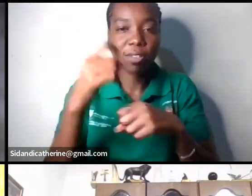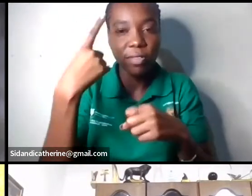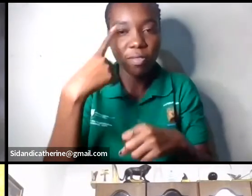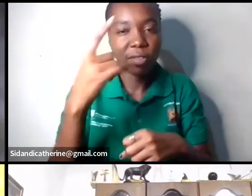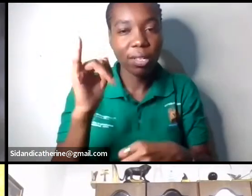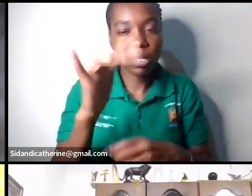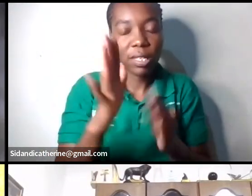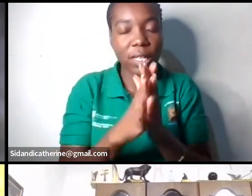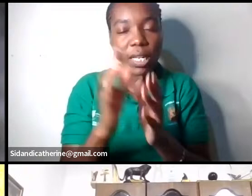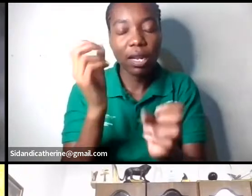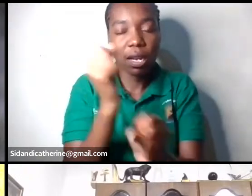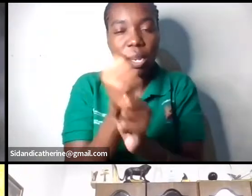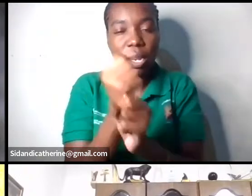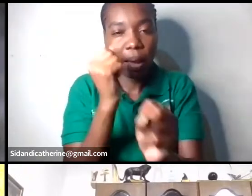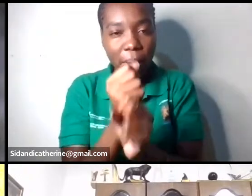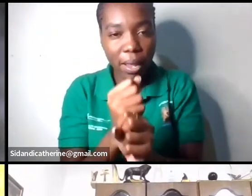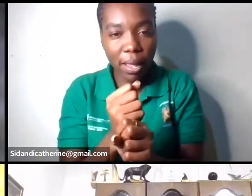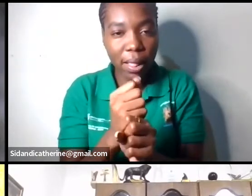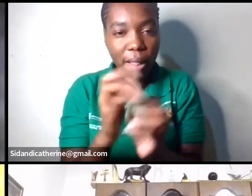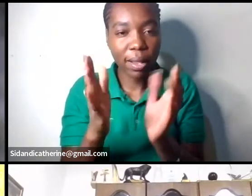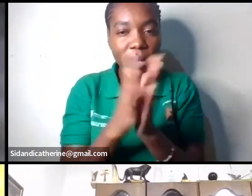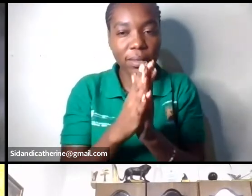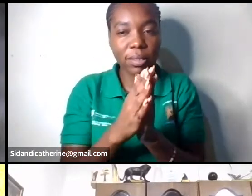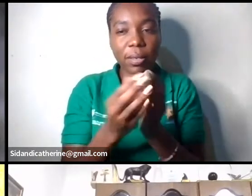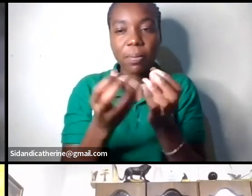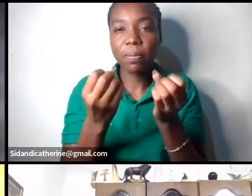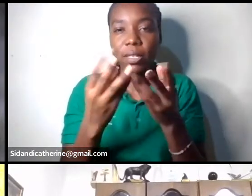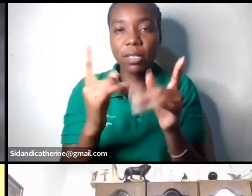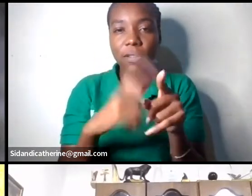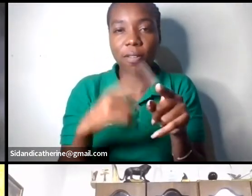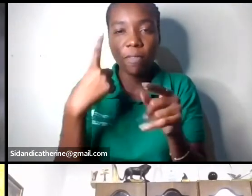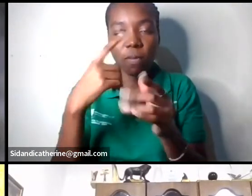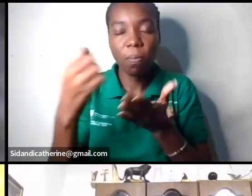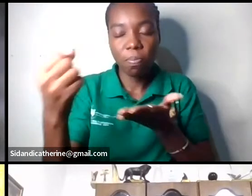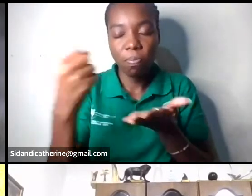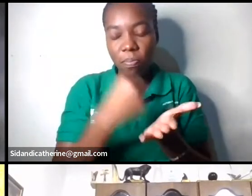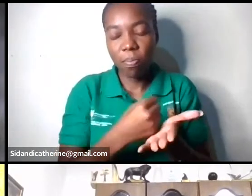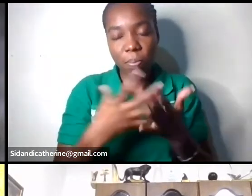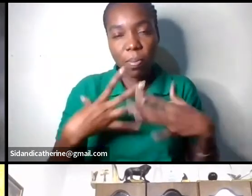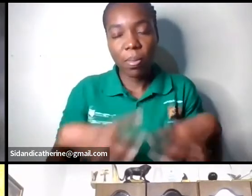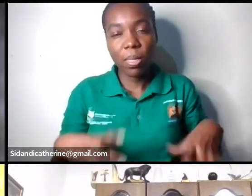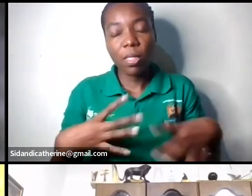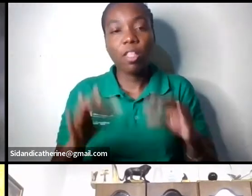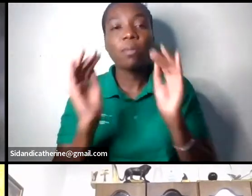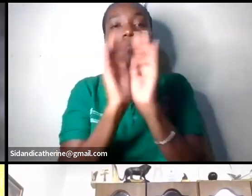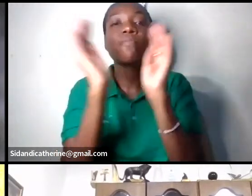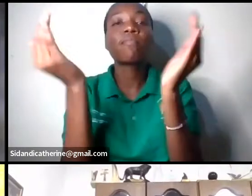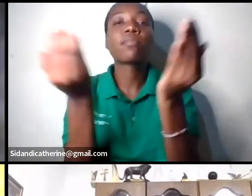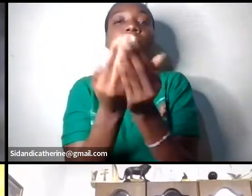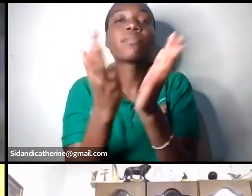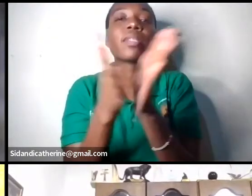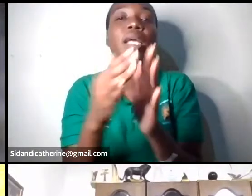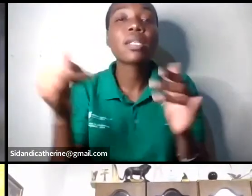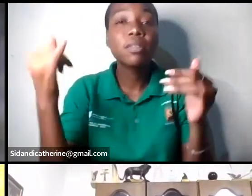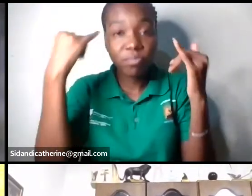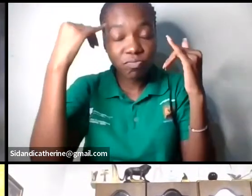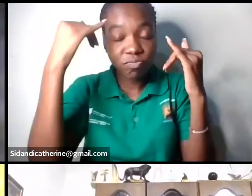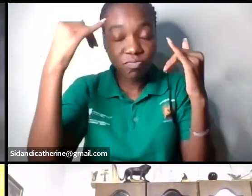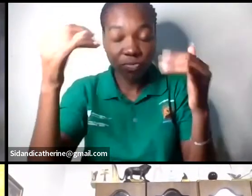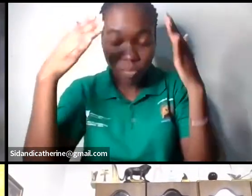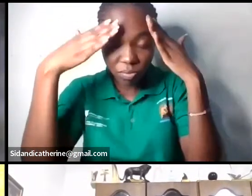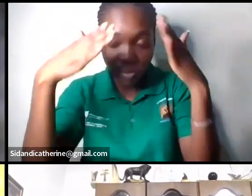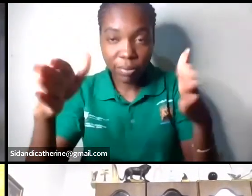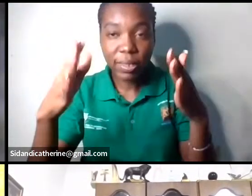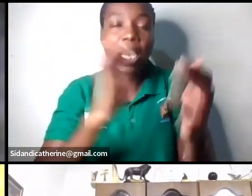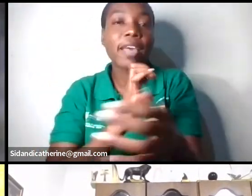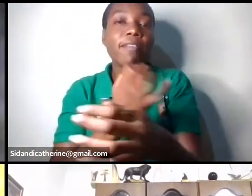labor, do the most in recruiting people globally. So there needs to be a lot of intentional effort on our own government